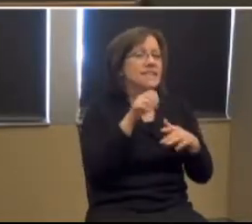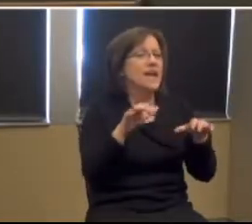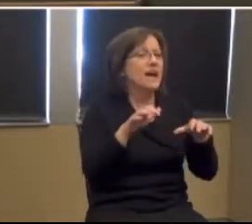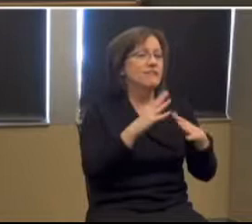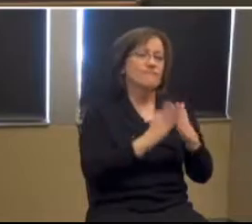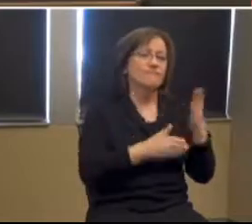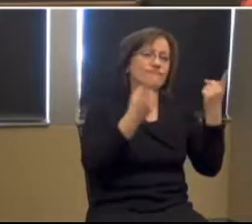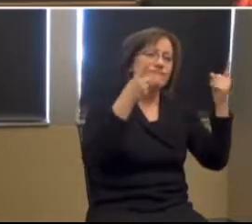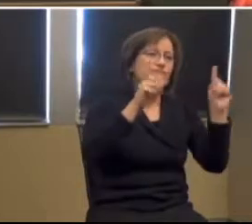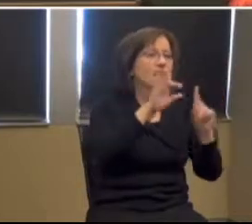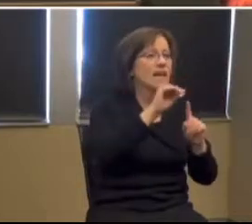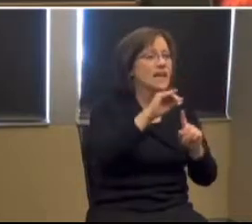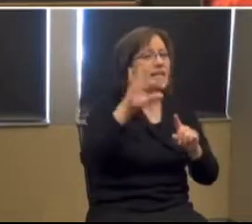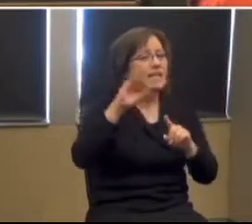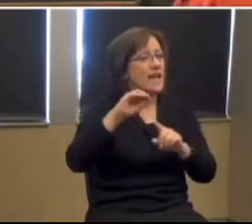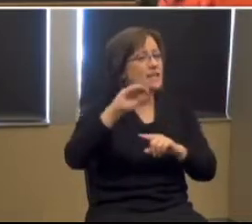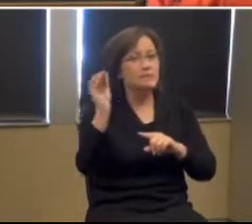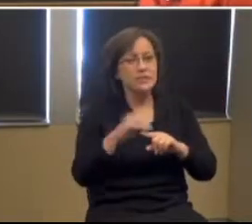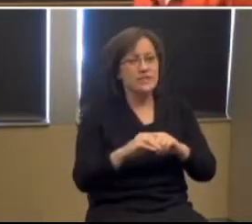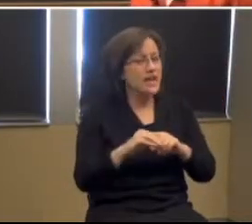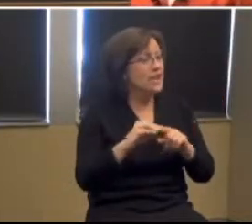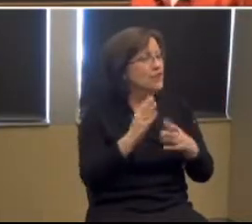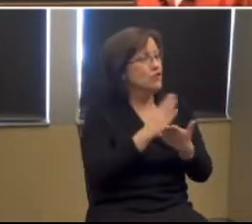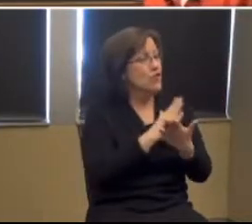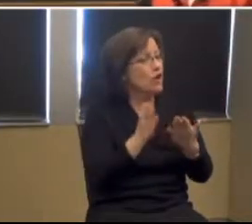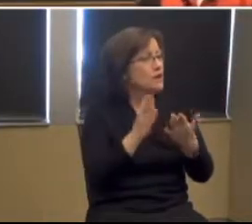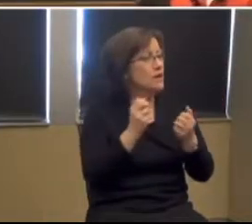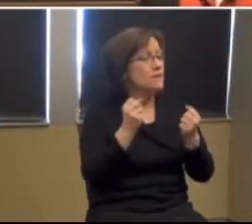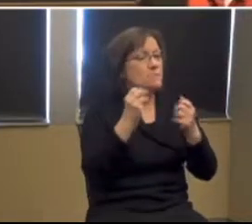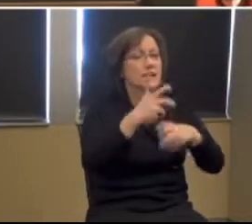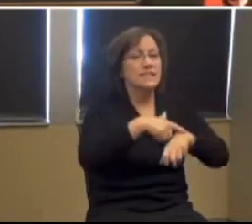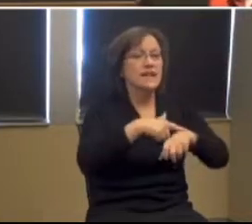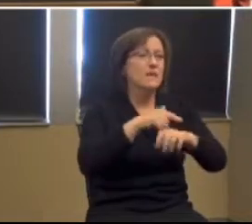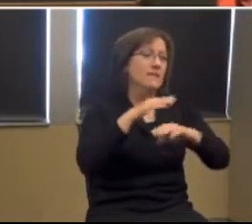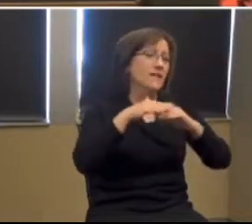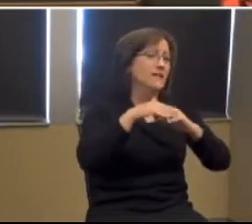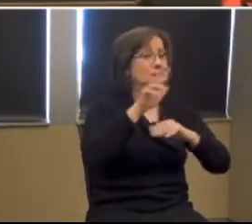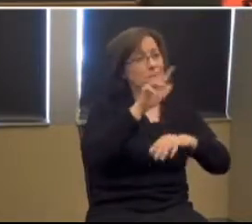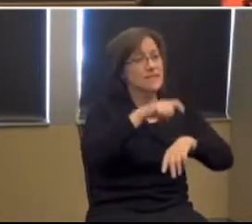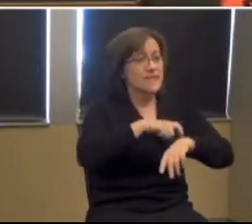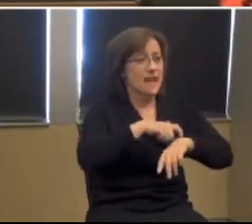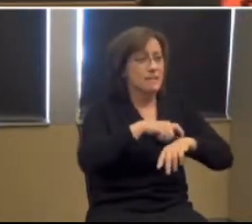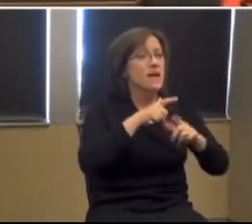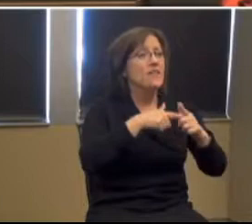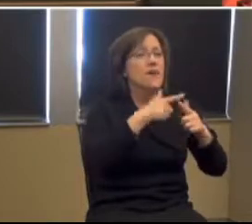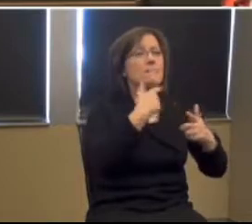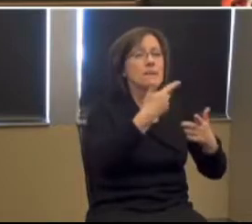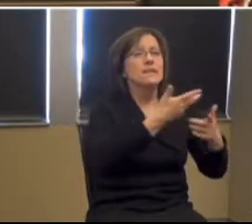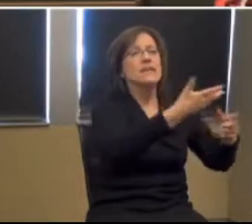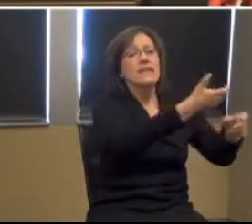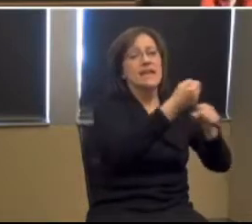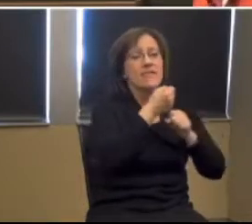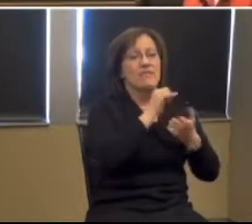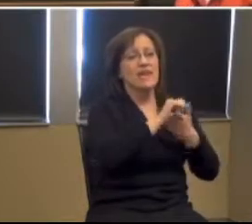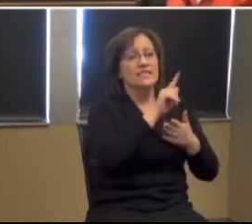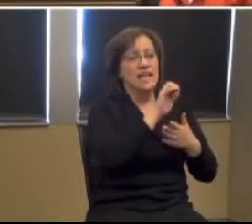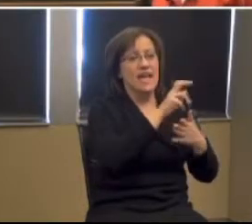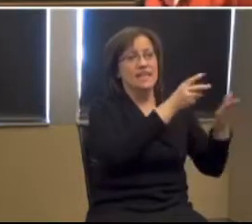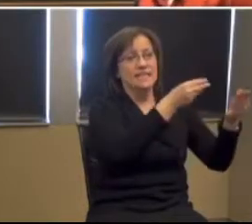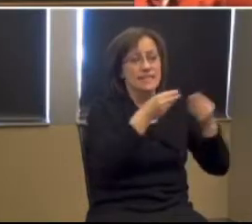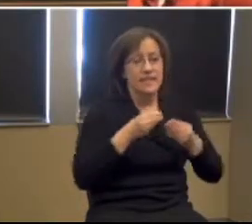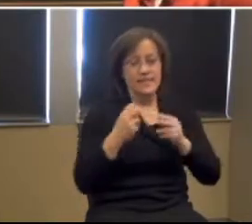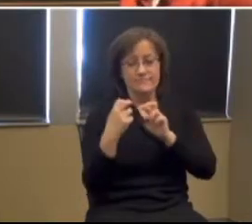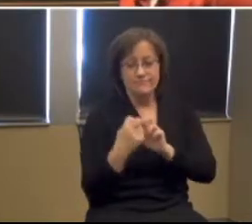level across multiple times, at least 3 times, then you might want to pull it back out and reteach it. But if they're consecutively